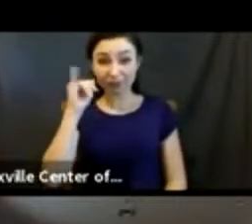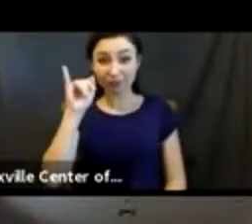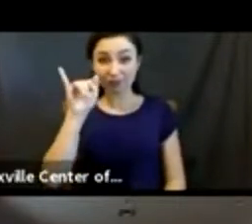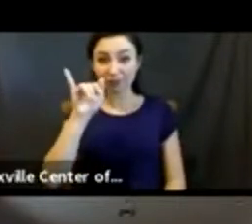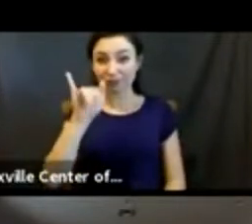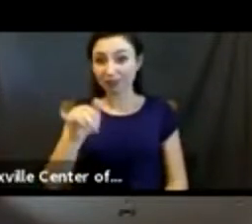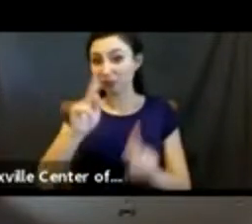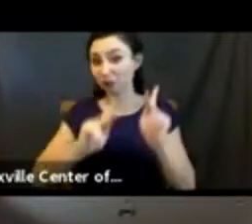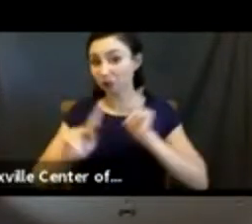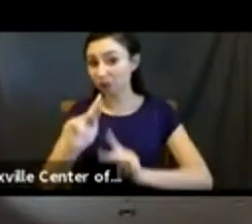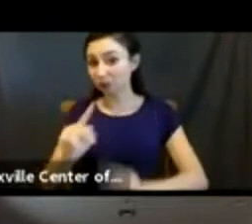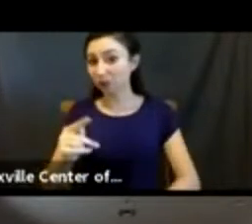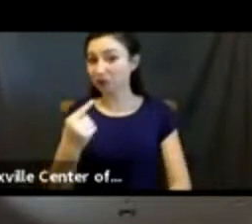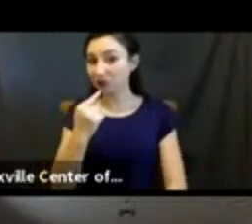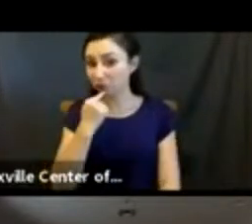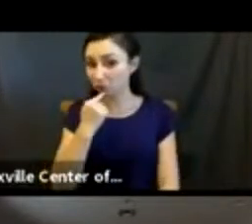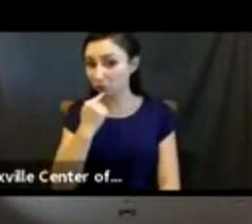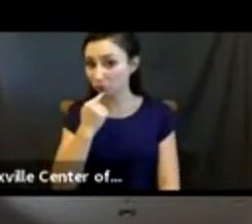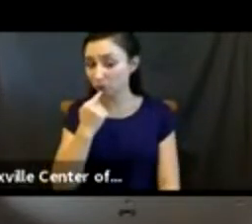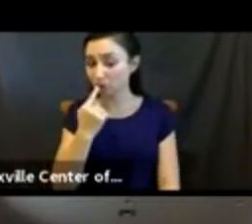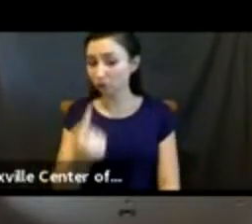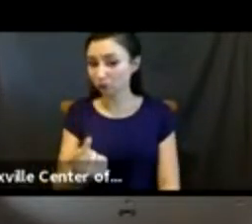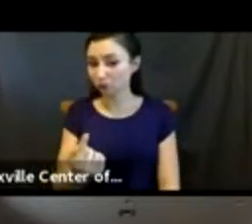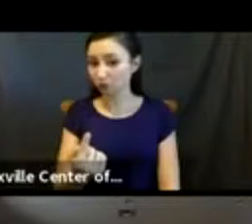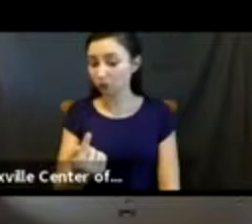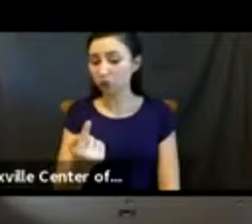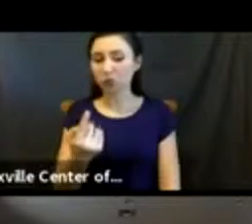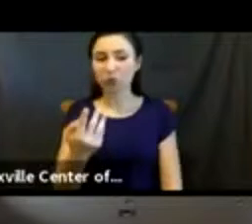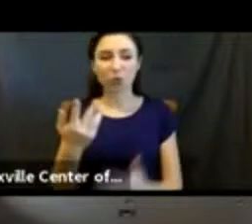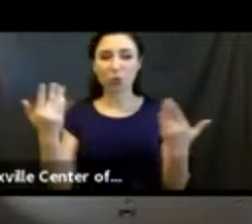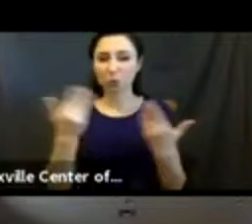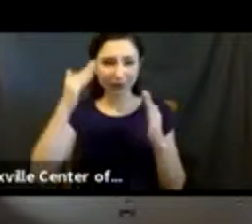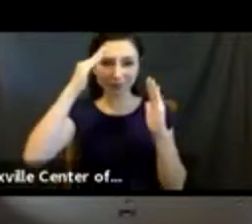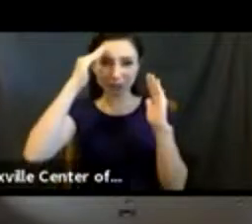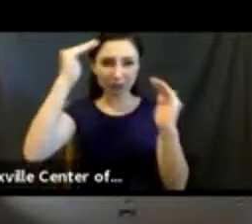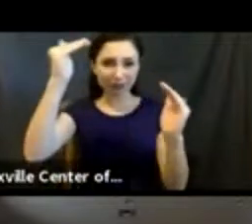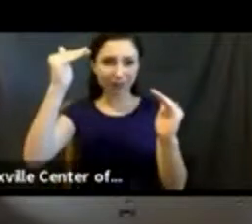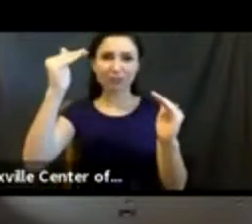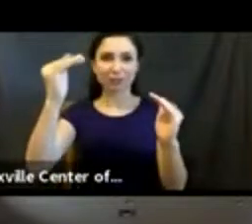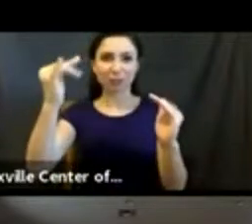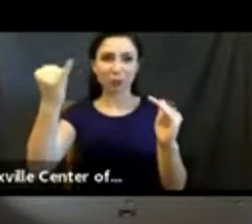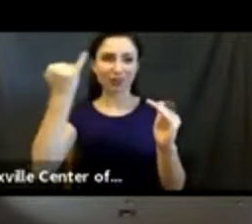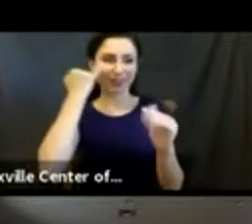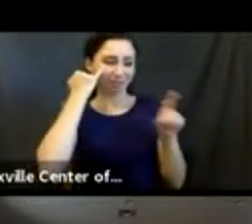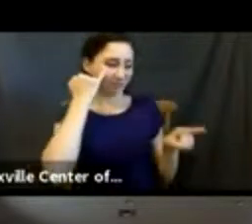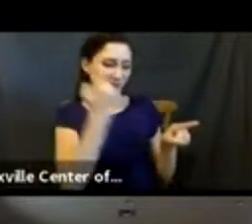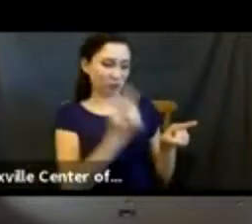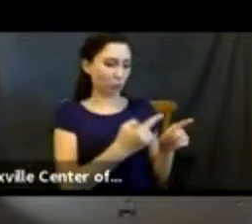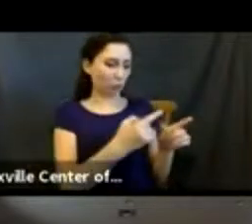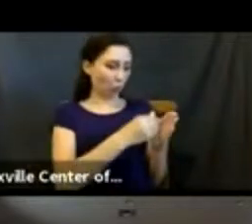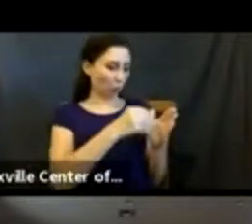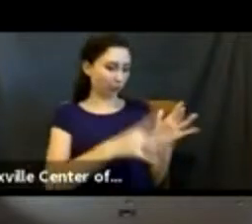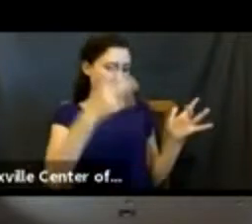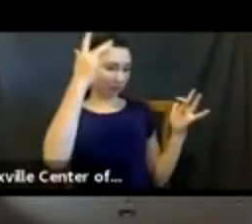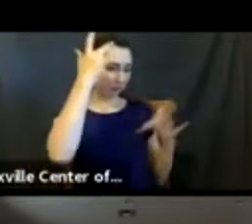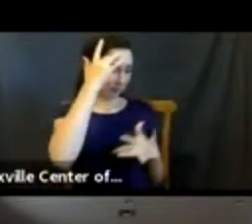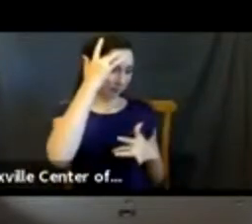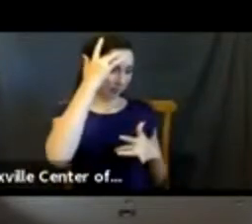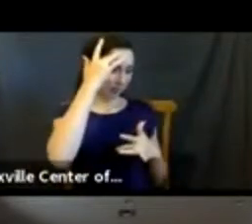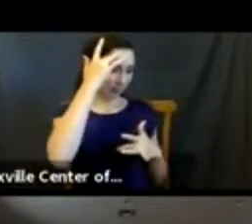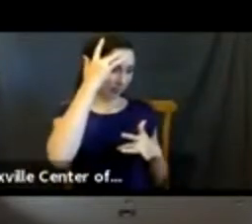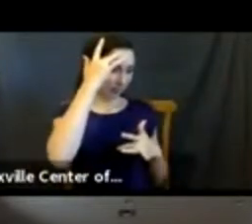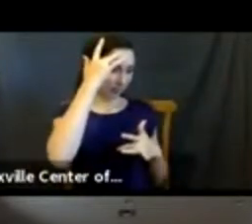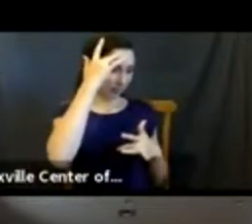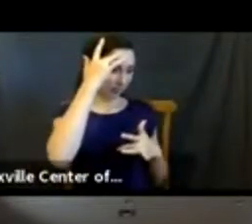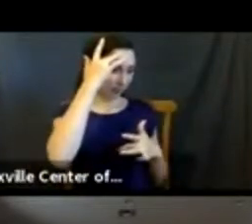being told, or what is the expectation for the parents of that student who's sent home. Again,